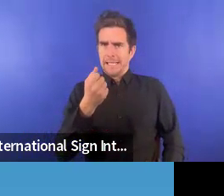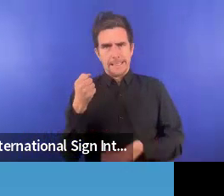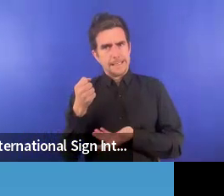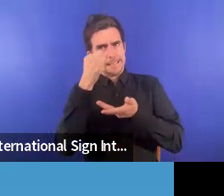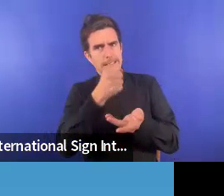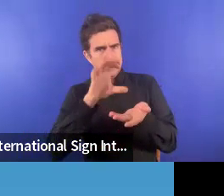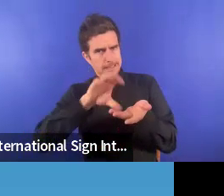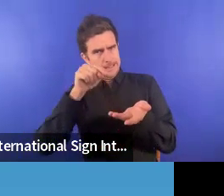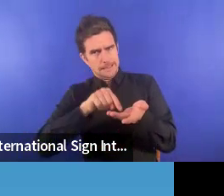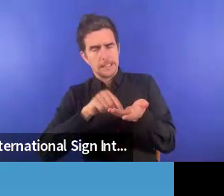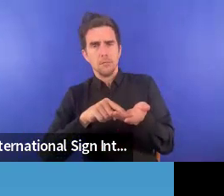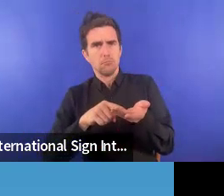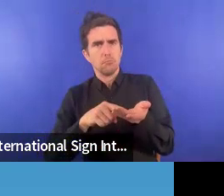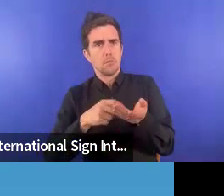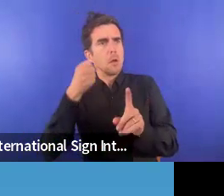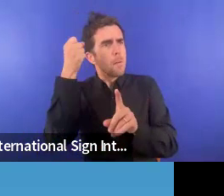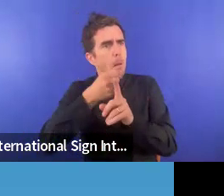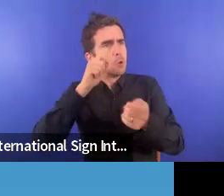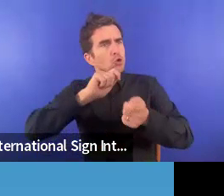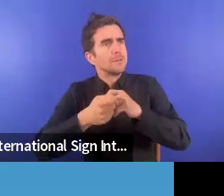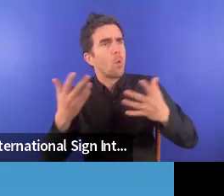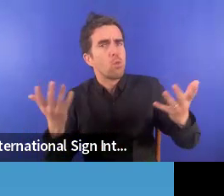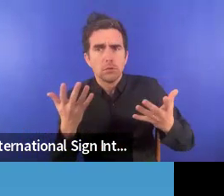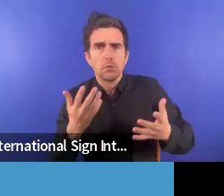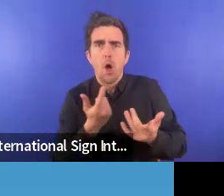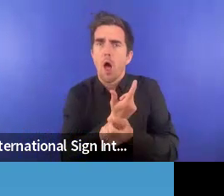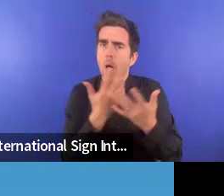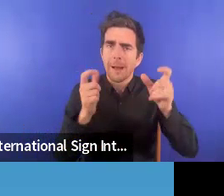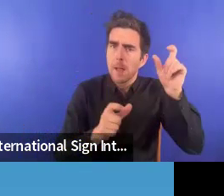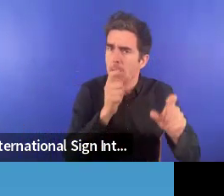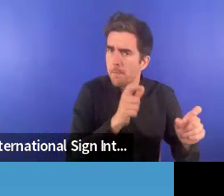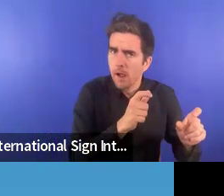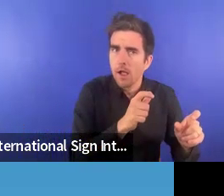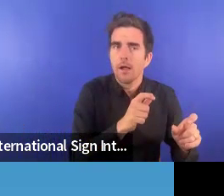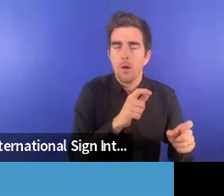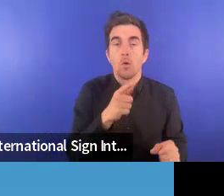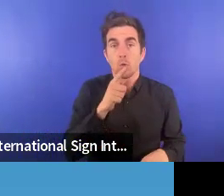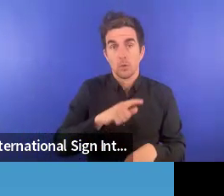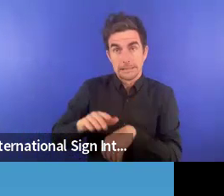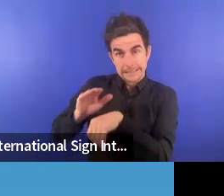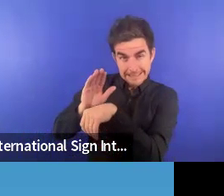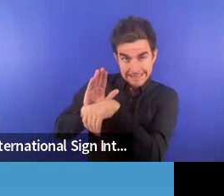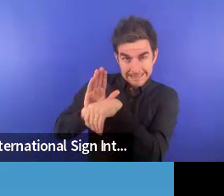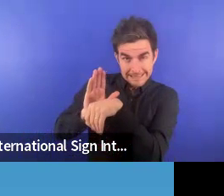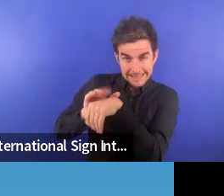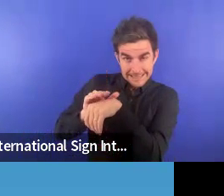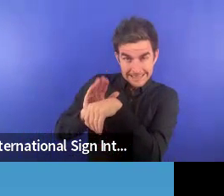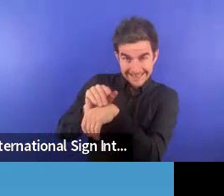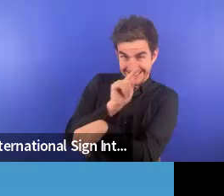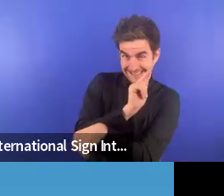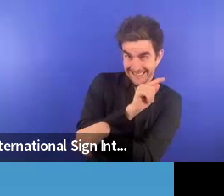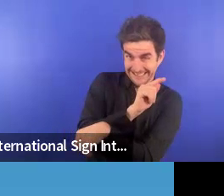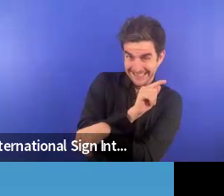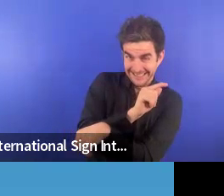when you're giving a recommendation, when you're providing a solution, if there is data